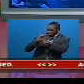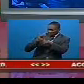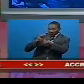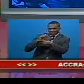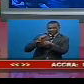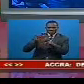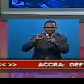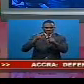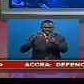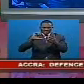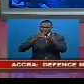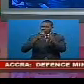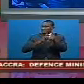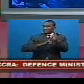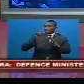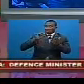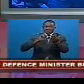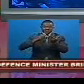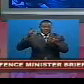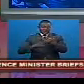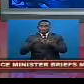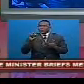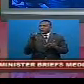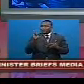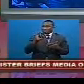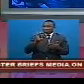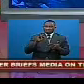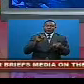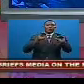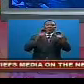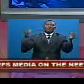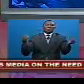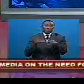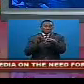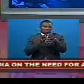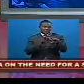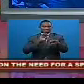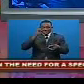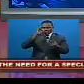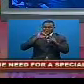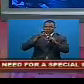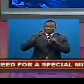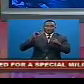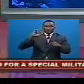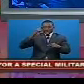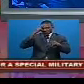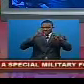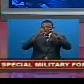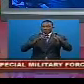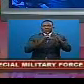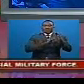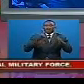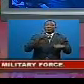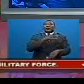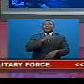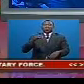government's local economic development program at Takoradi. It was organized jointly by the Ministry of Local Government and Rural